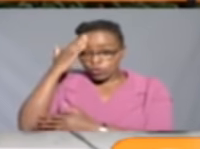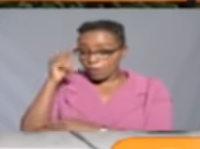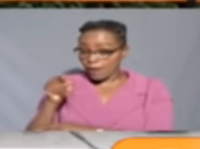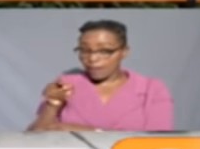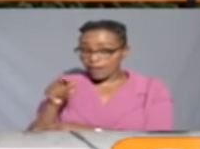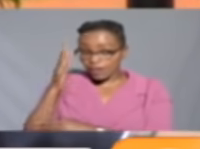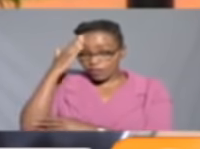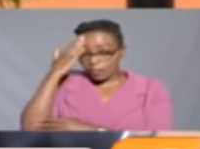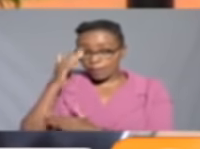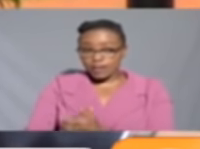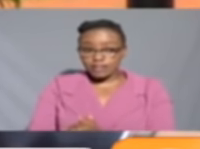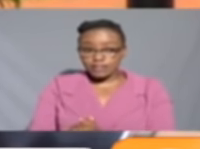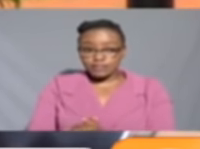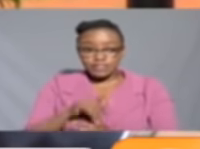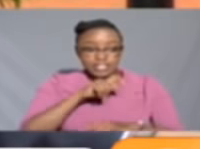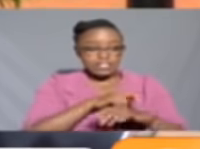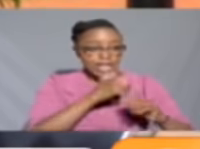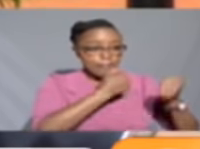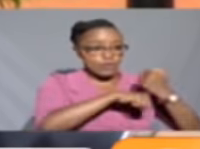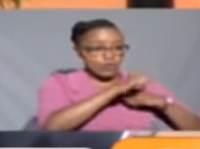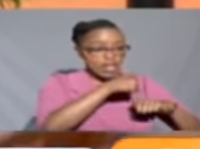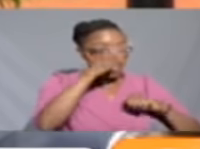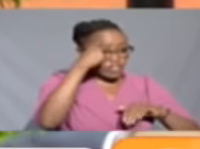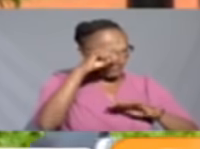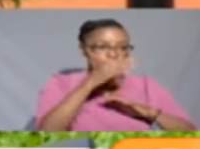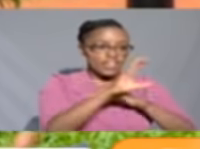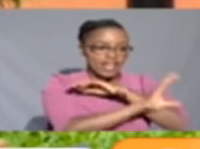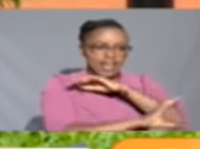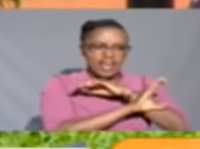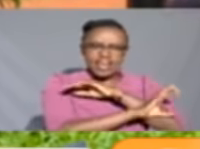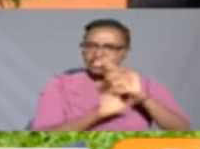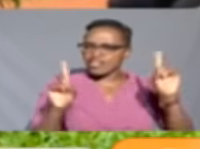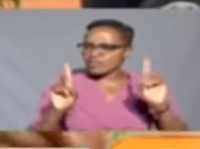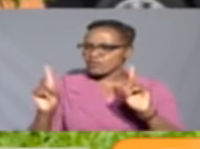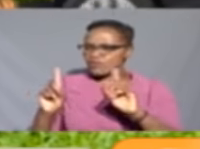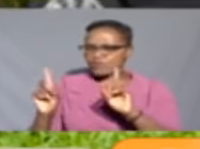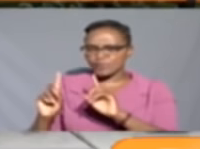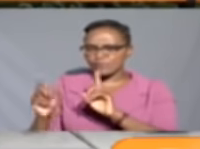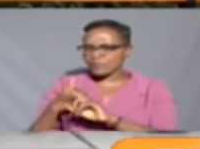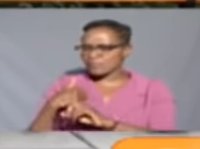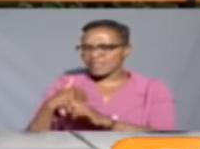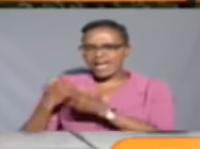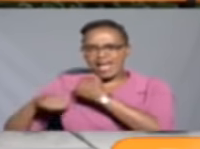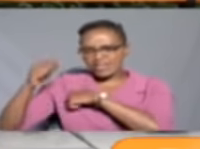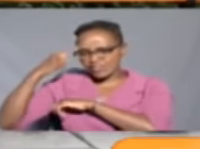remember. When you are acting for the state. I was not, Miguna. I was not.